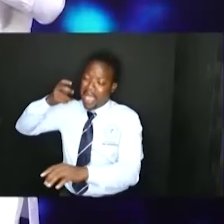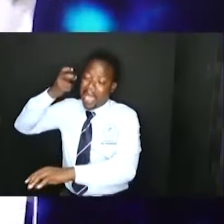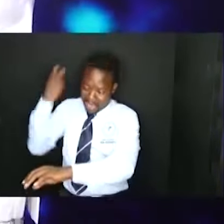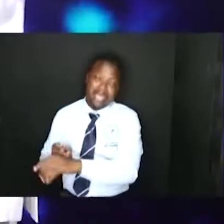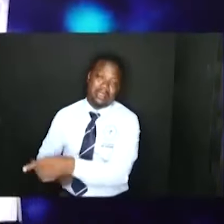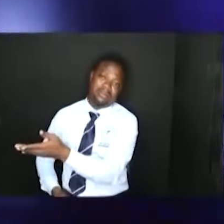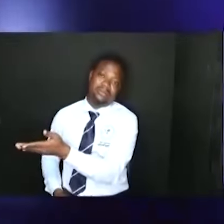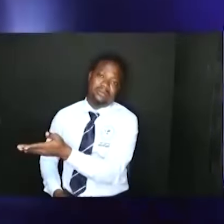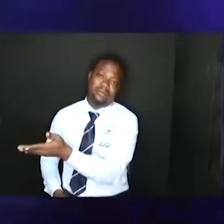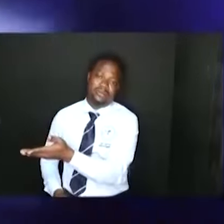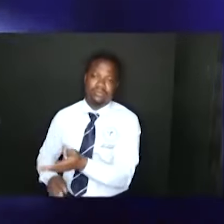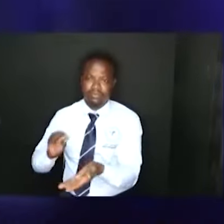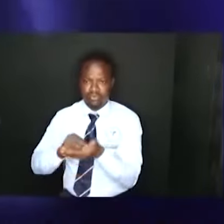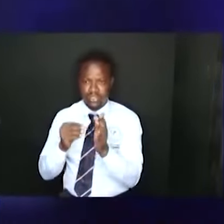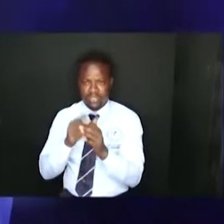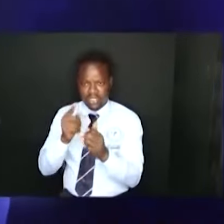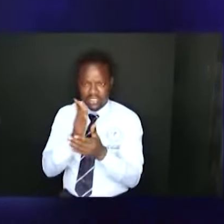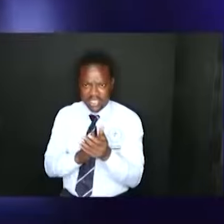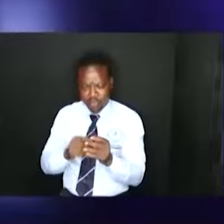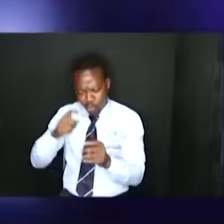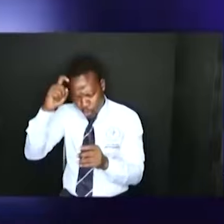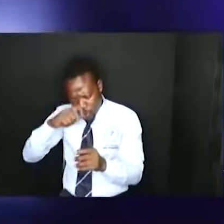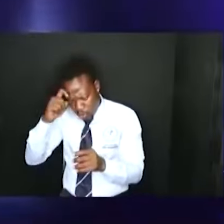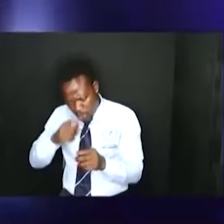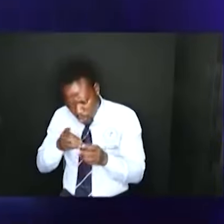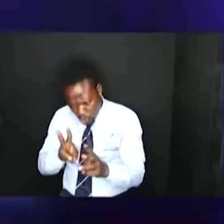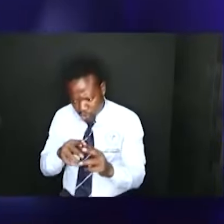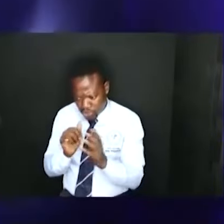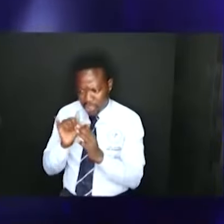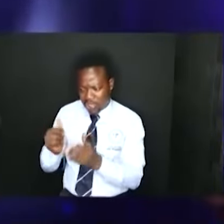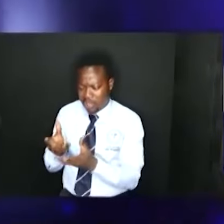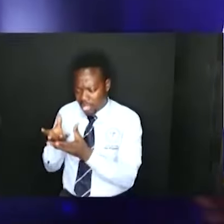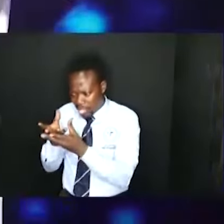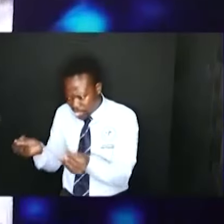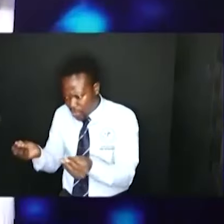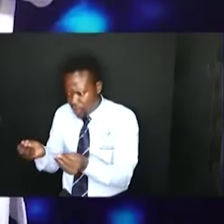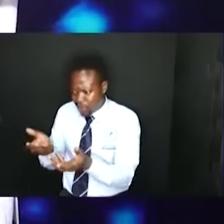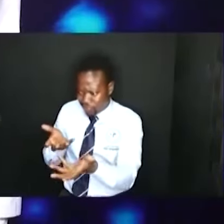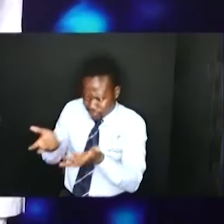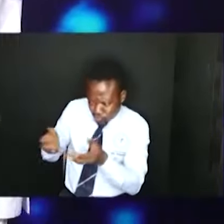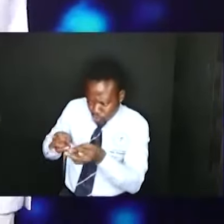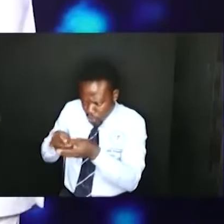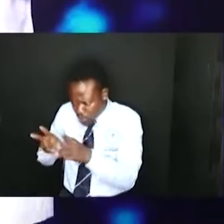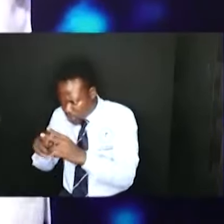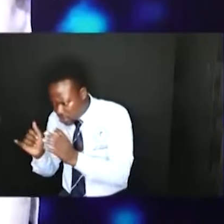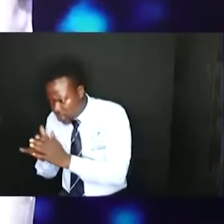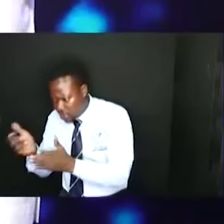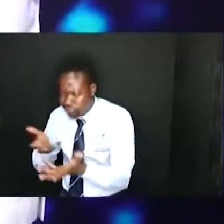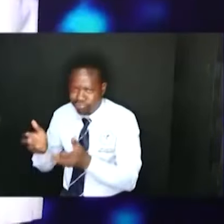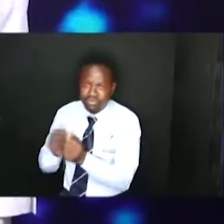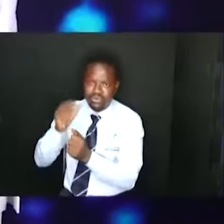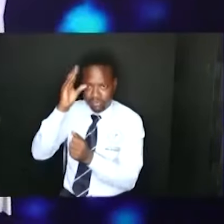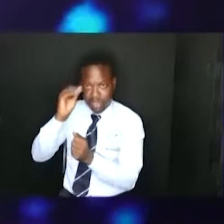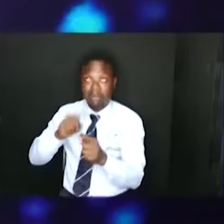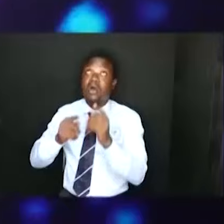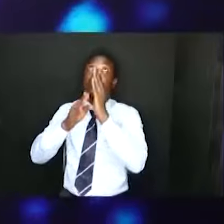difficult. You need so many strategies in trying to deal with man. But as